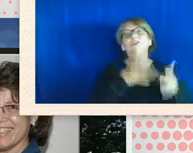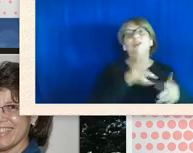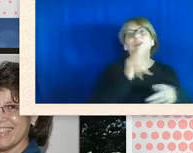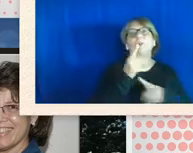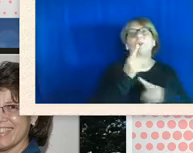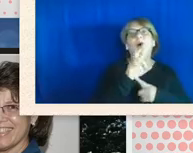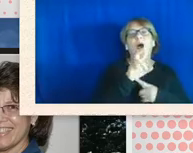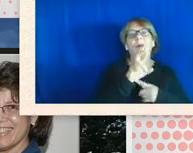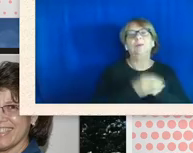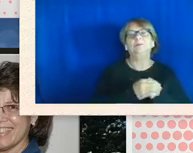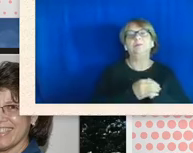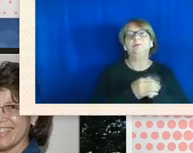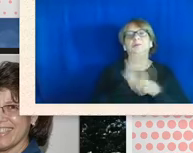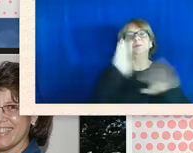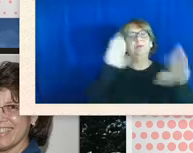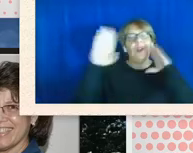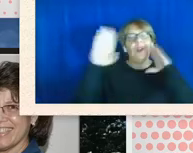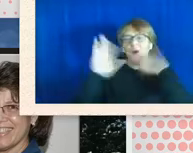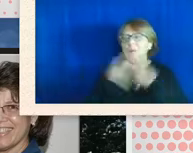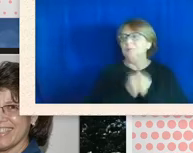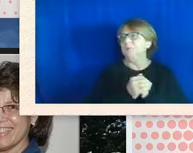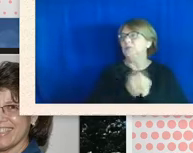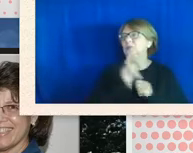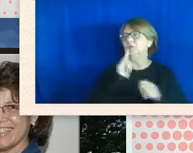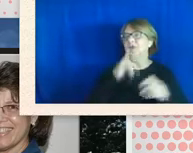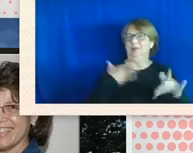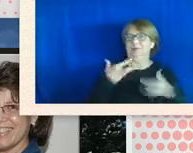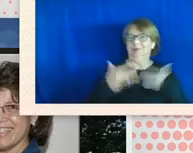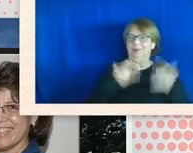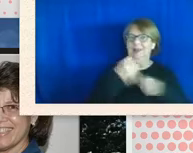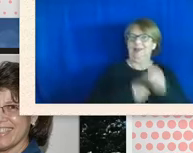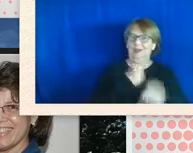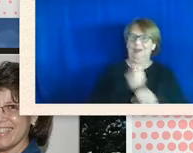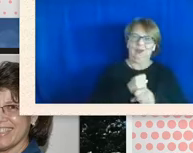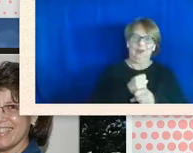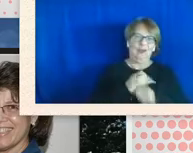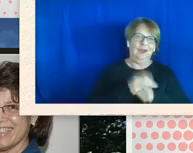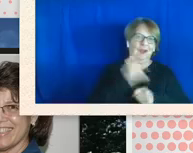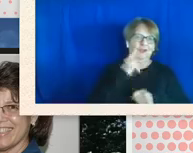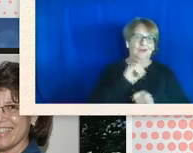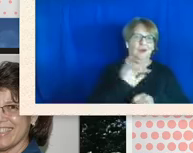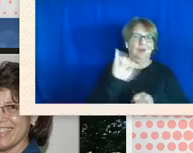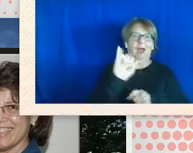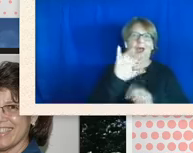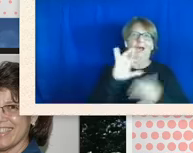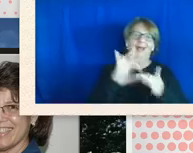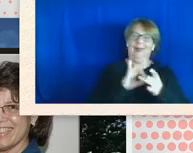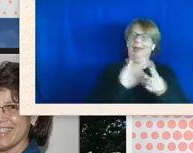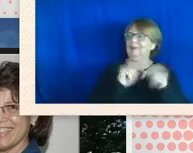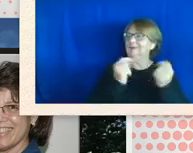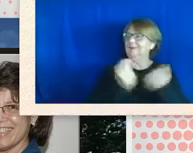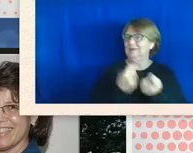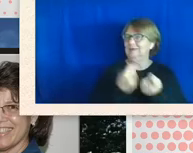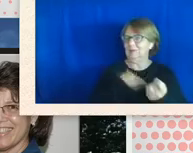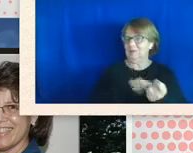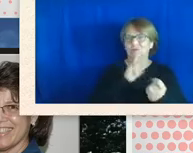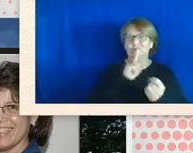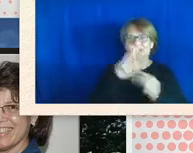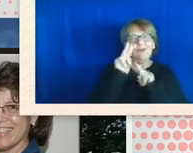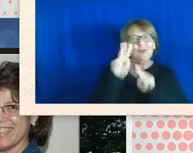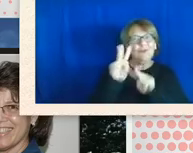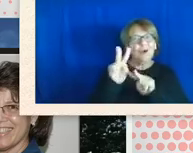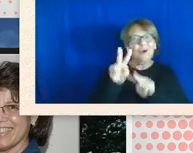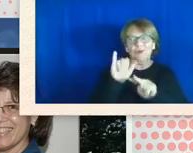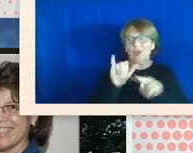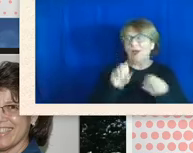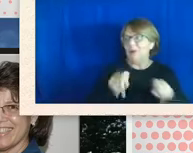an exciting year for the APD iConnect team, and we really look forward to this opportunity to come and speak to you